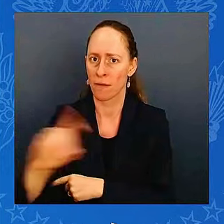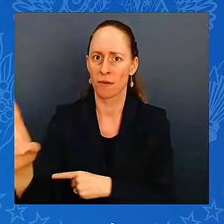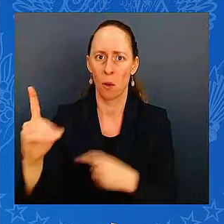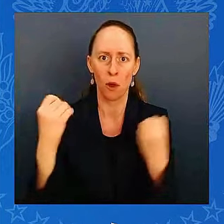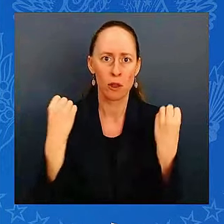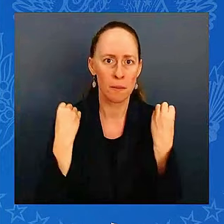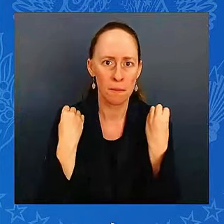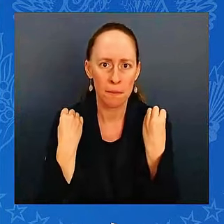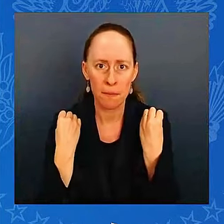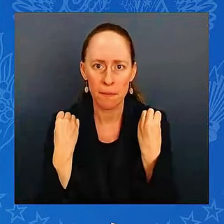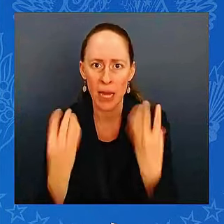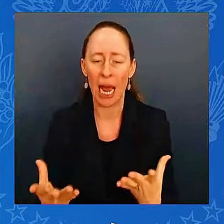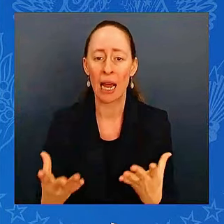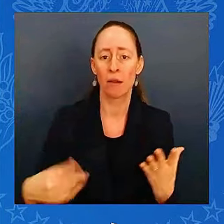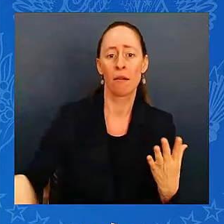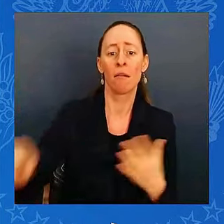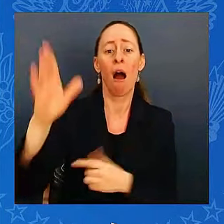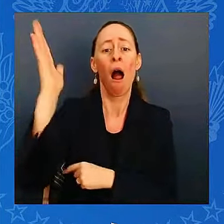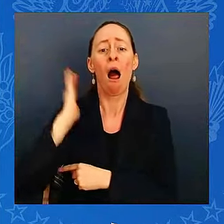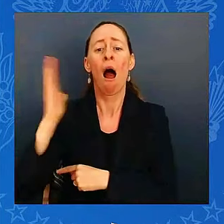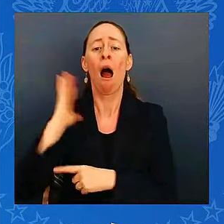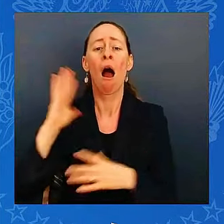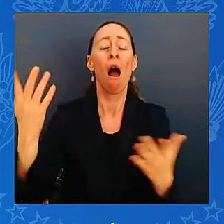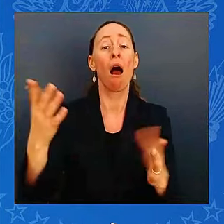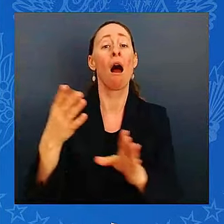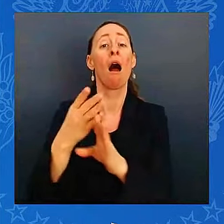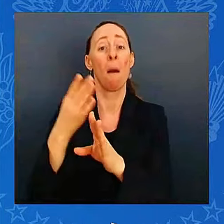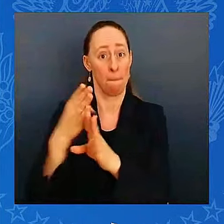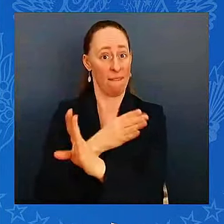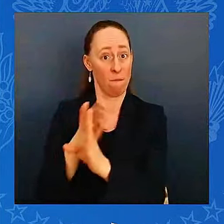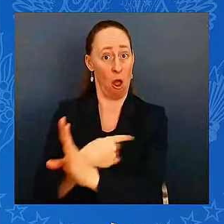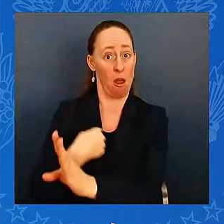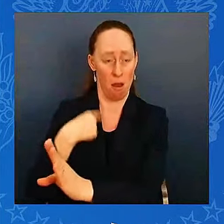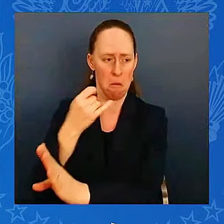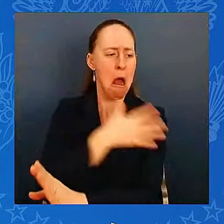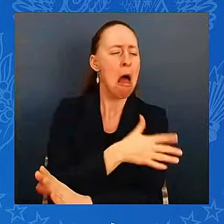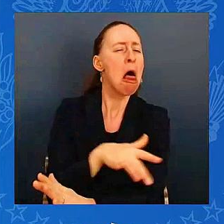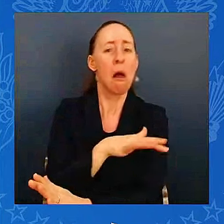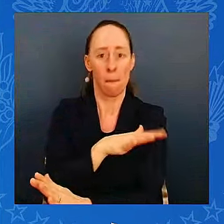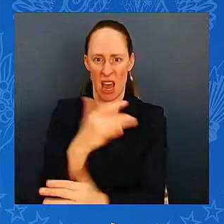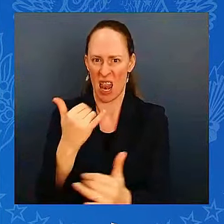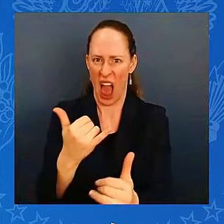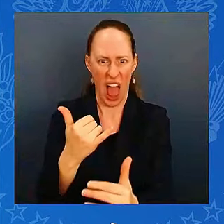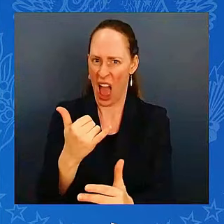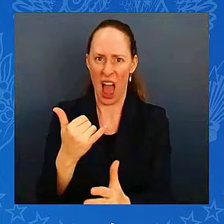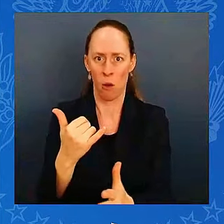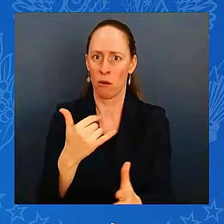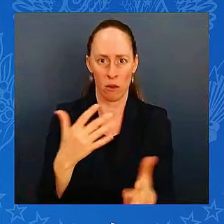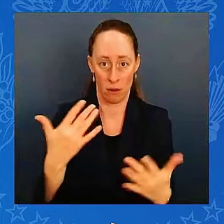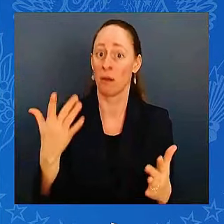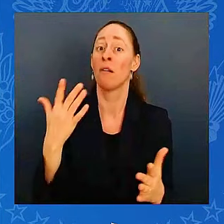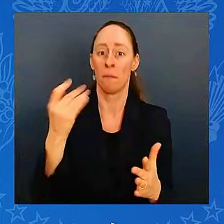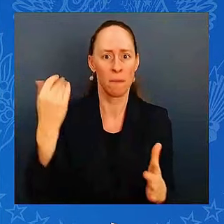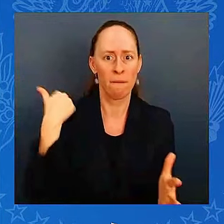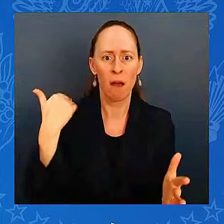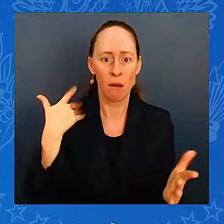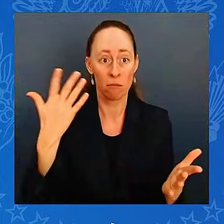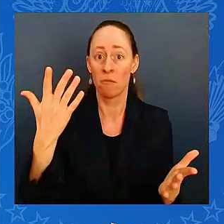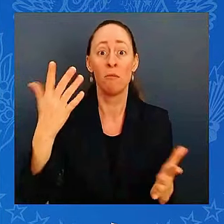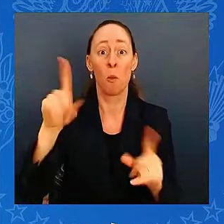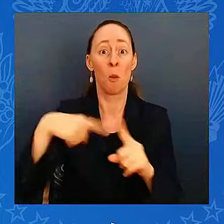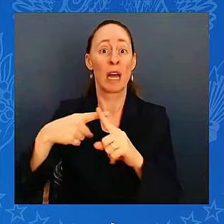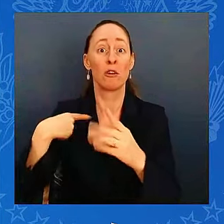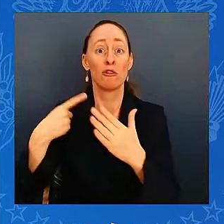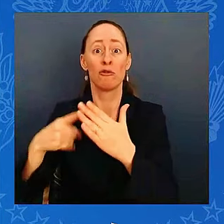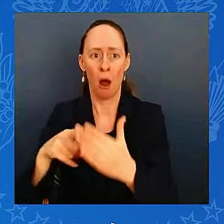office, overdose deaths in our country were increasing by more than 30% year over year. But when I became